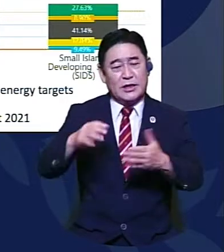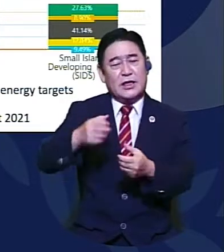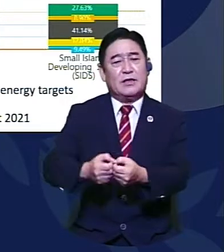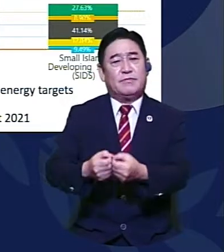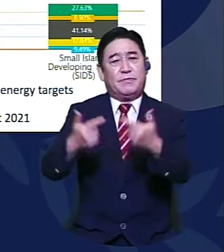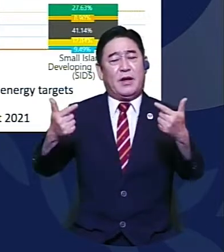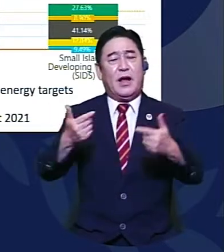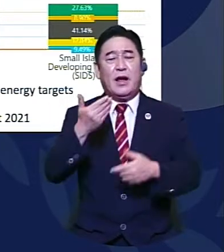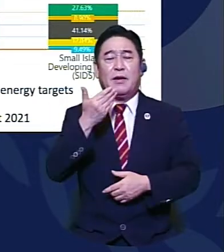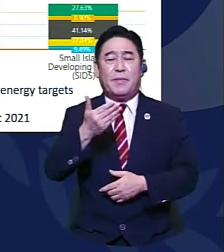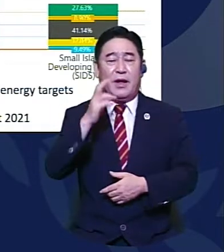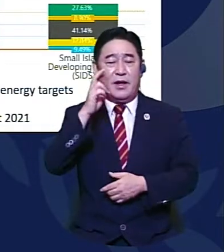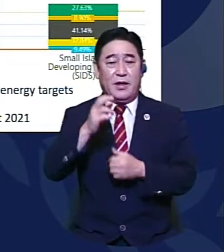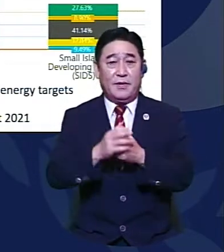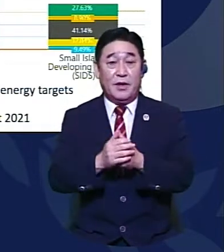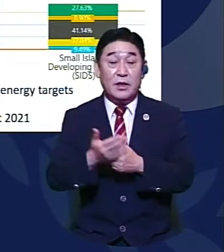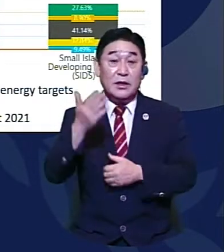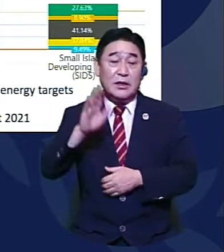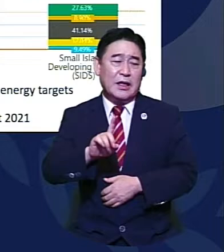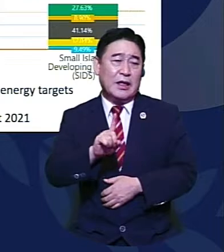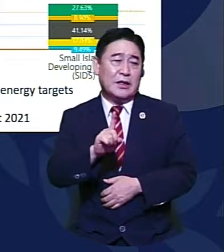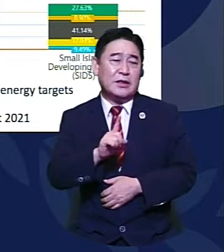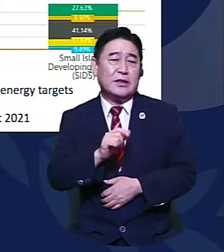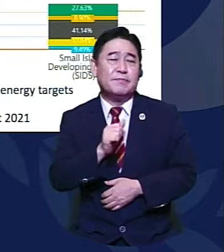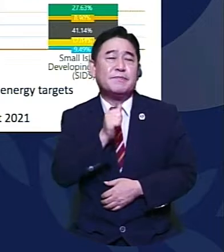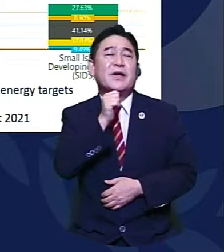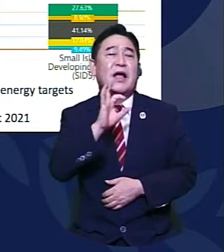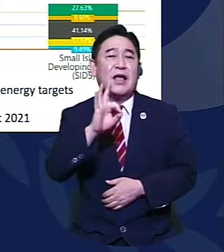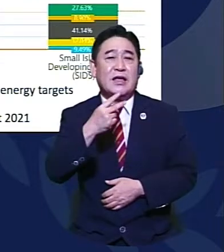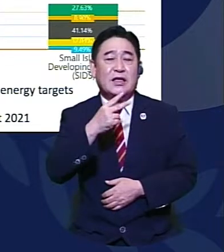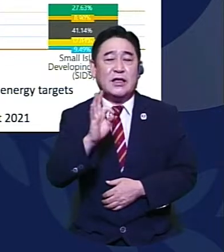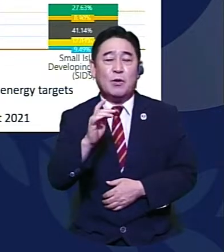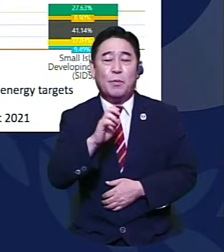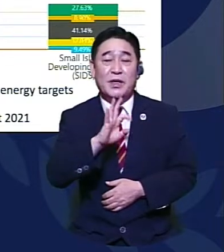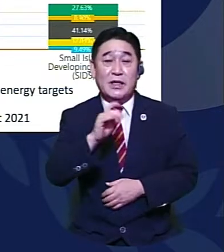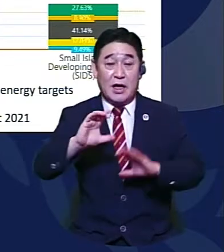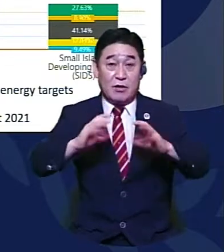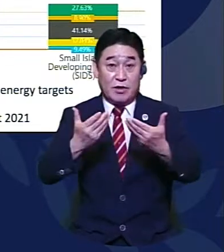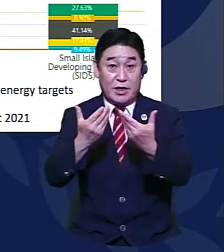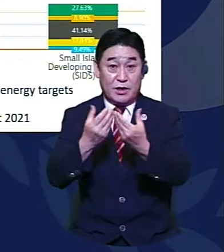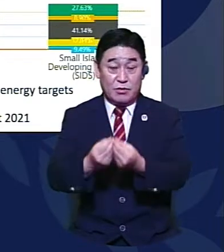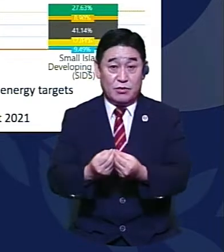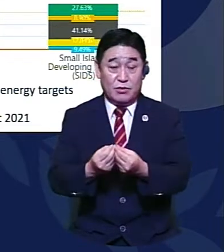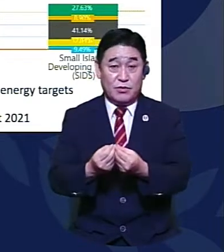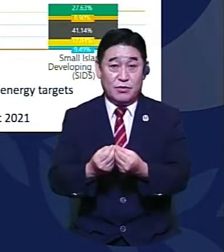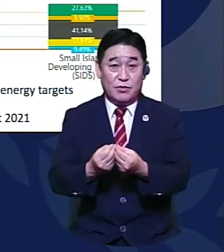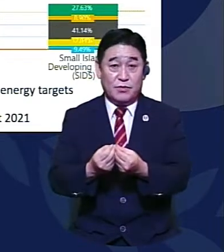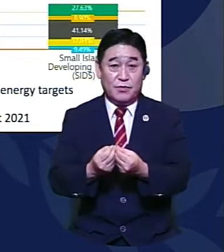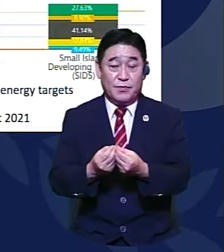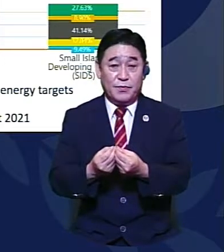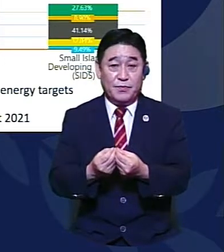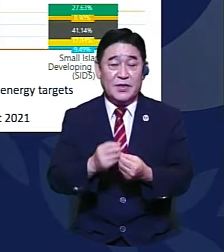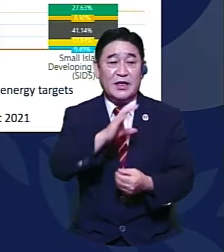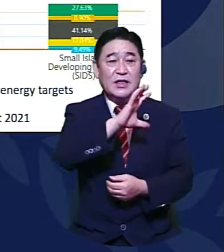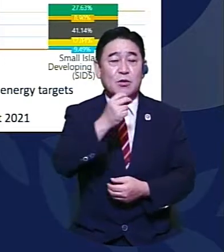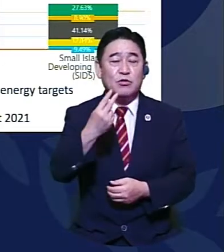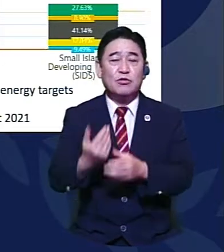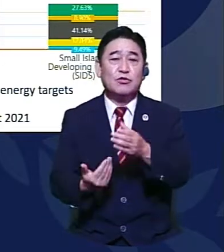like Ethiopia don't have a big emission reduction target. Their jobs are mostly linked